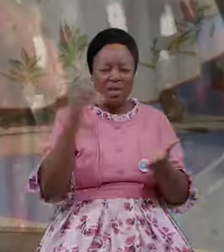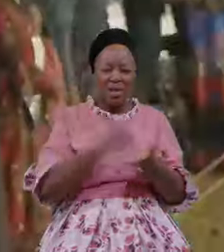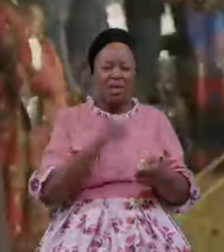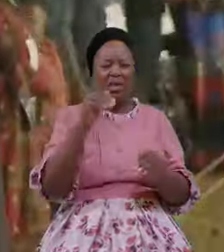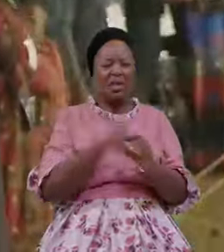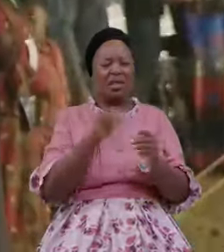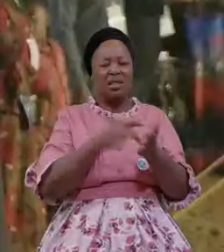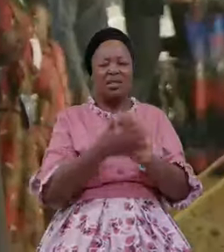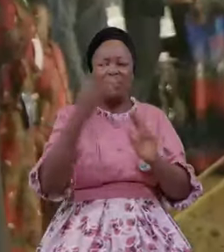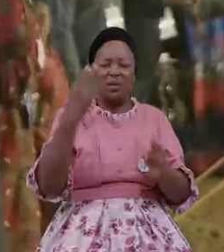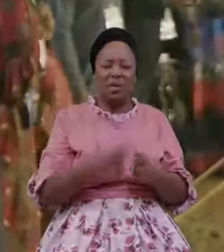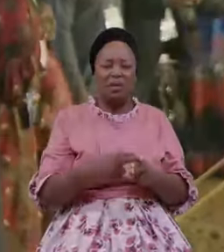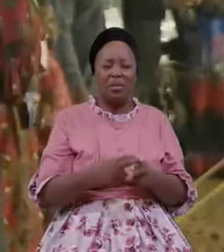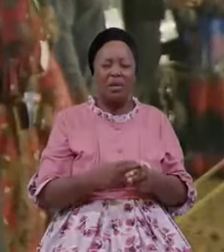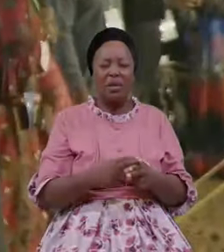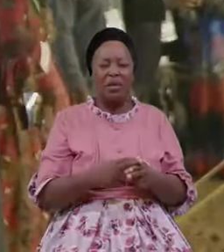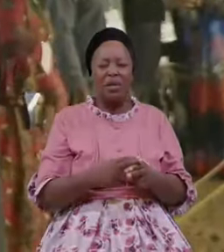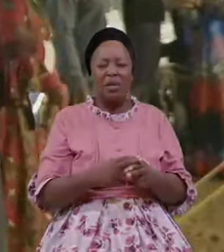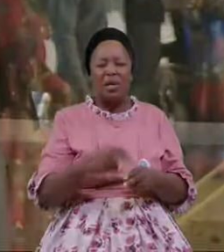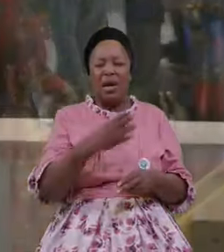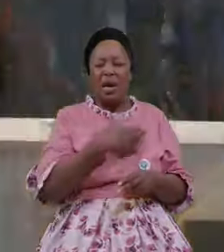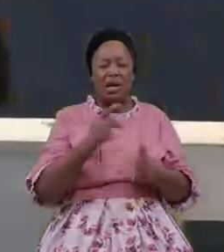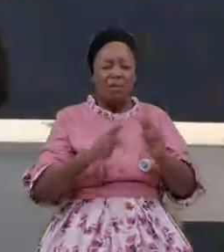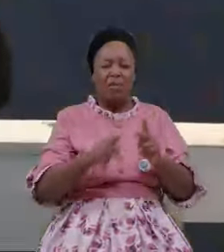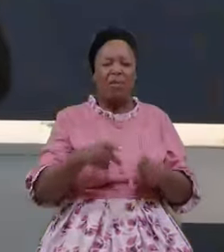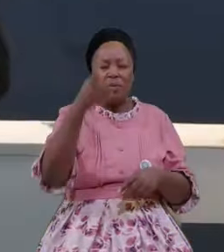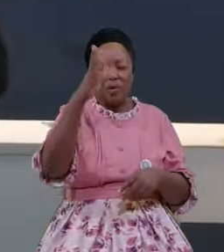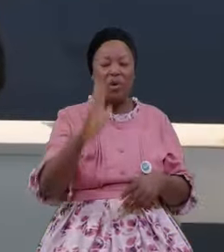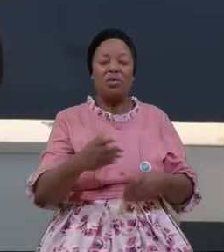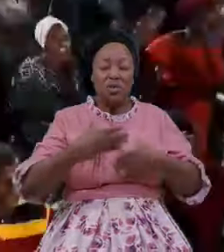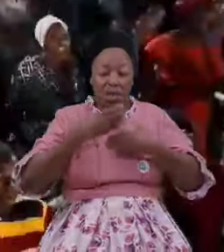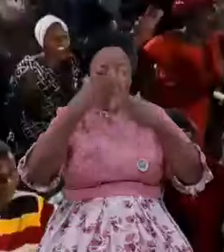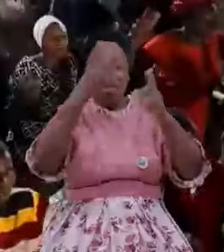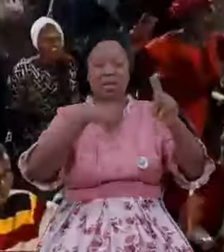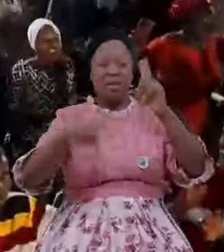name. And the people of God said,